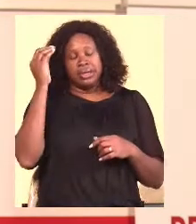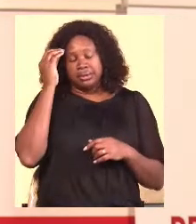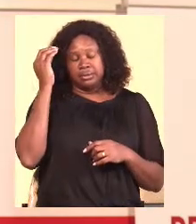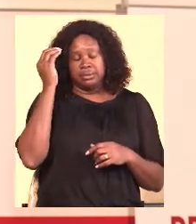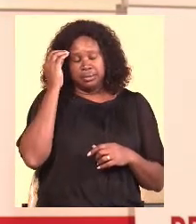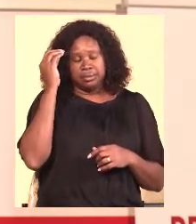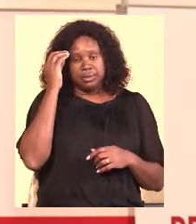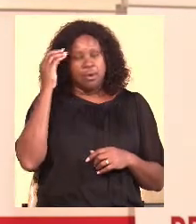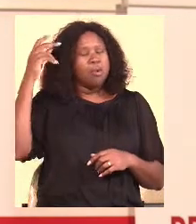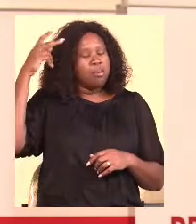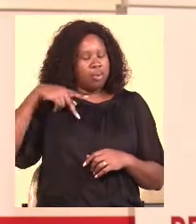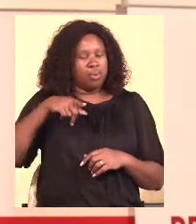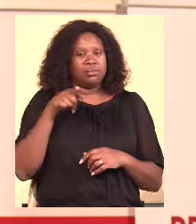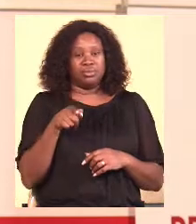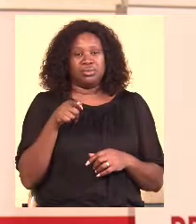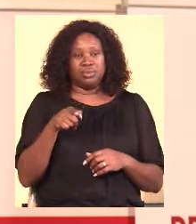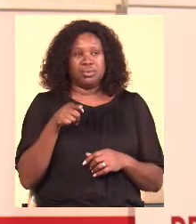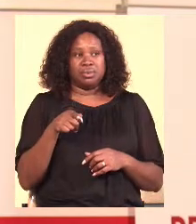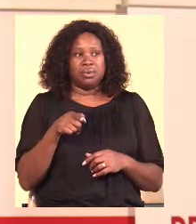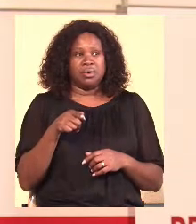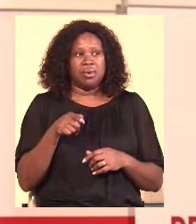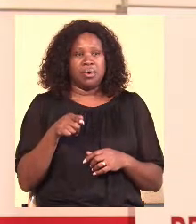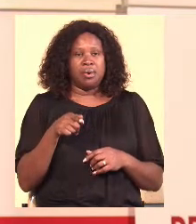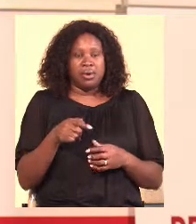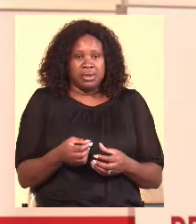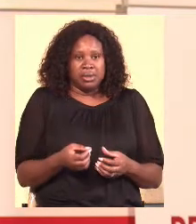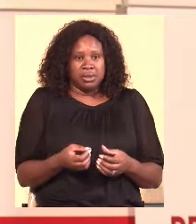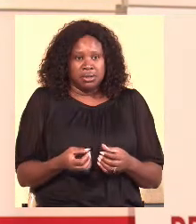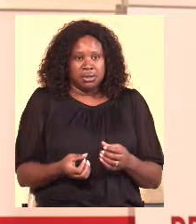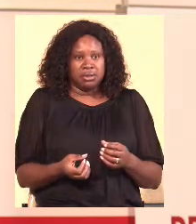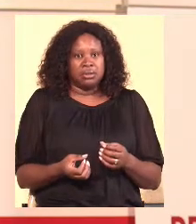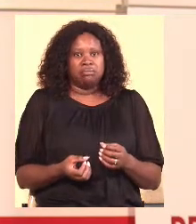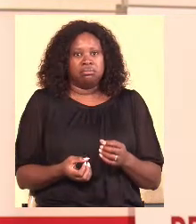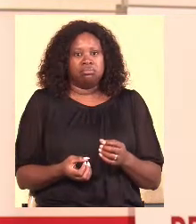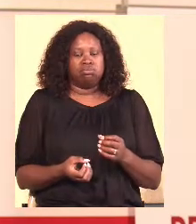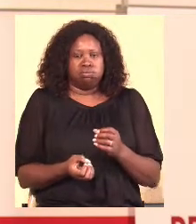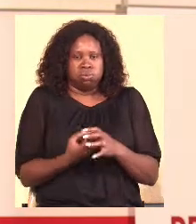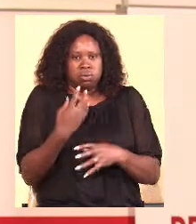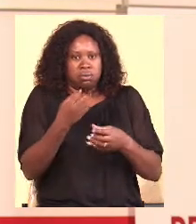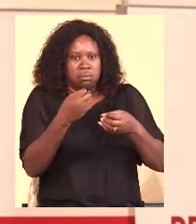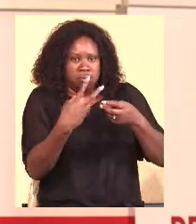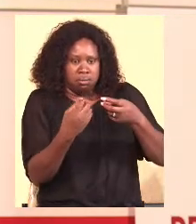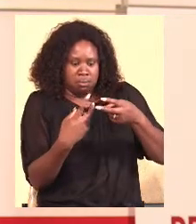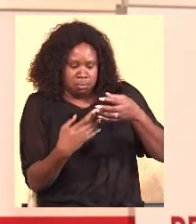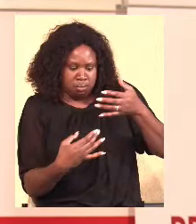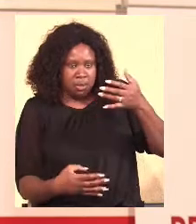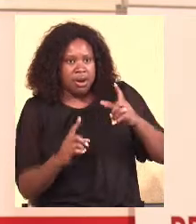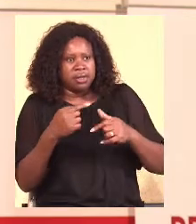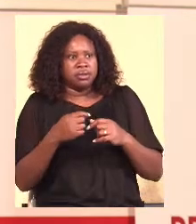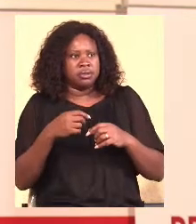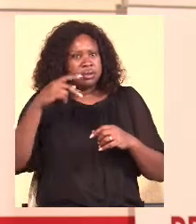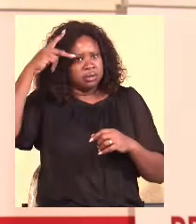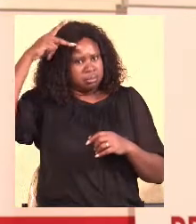policy, it actually gave birth to a number of things. It gave birth to NAST